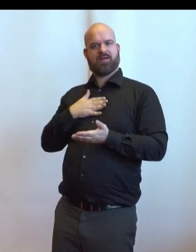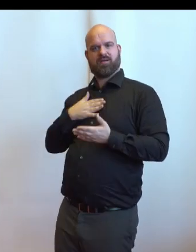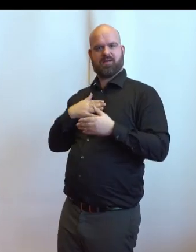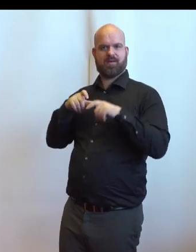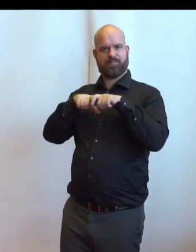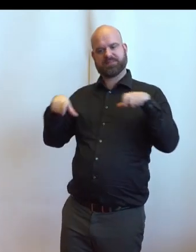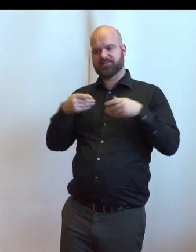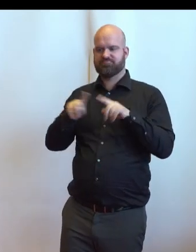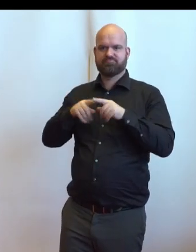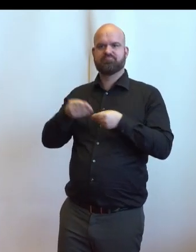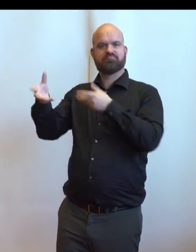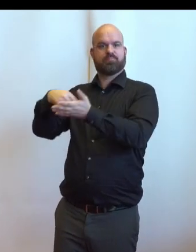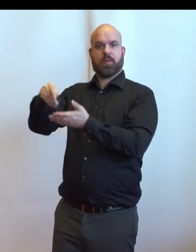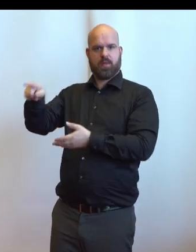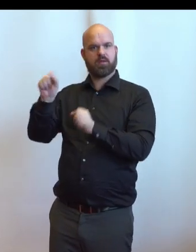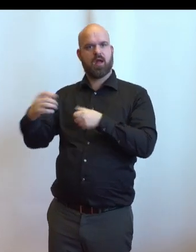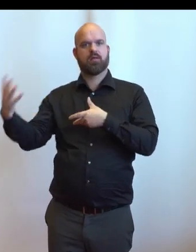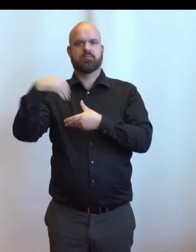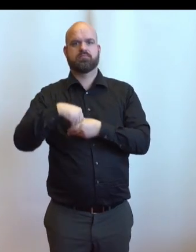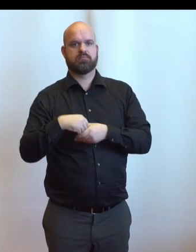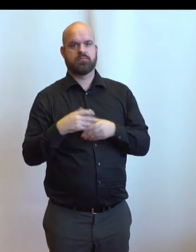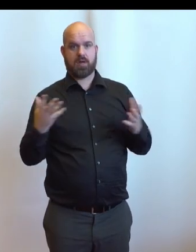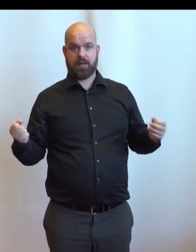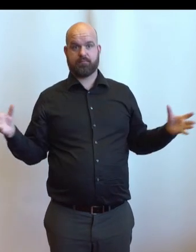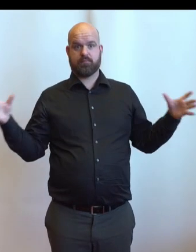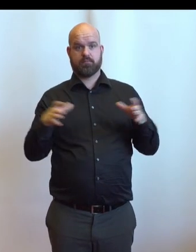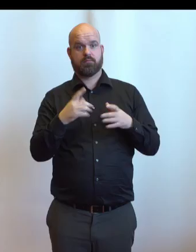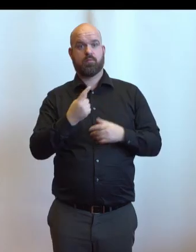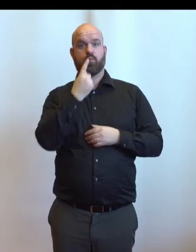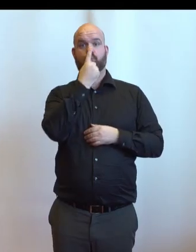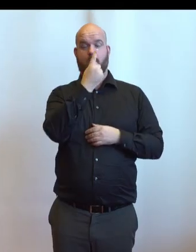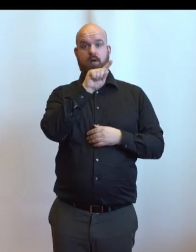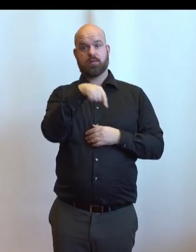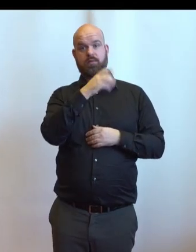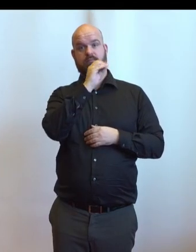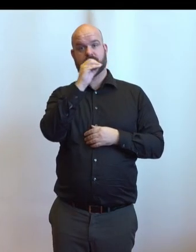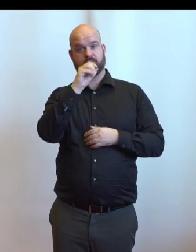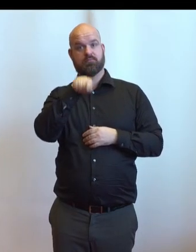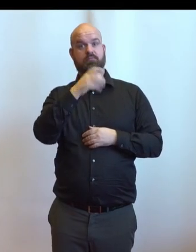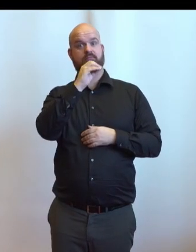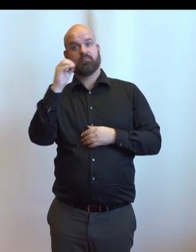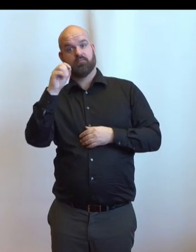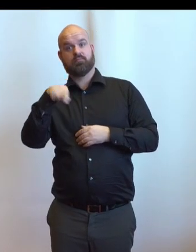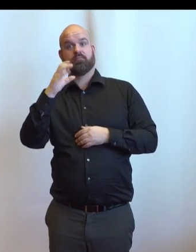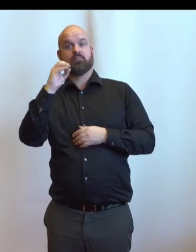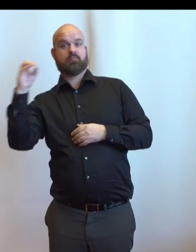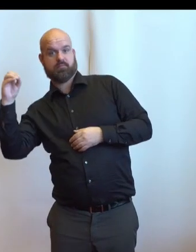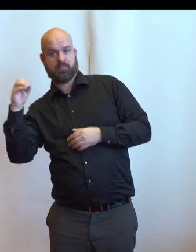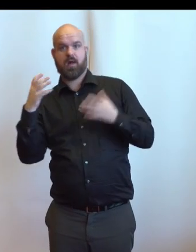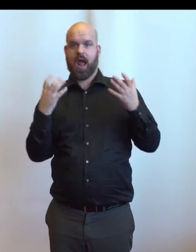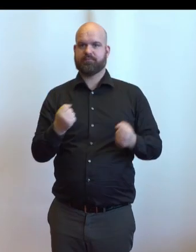worldwide, there are also people living with literacy or language challenges, and making